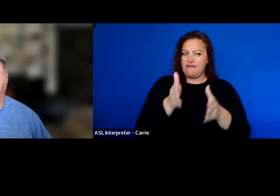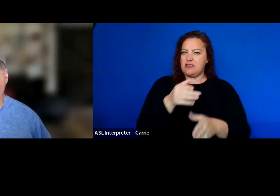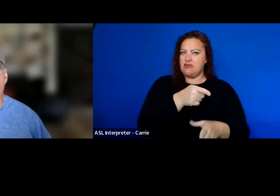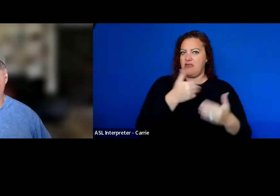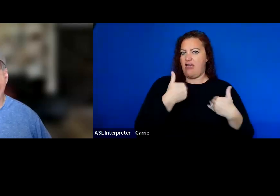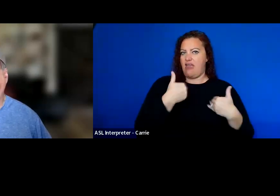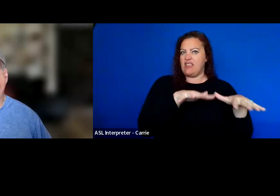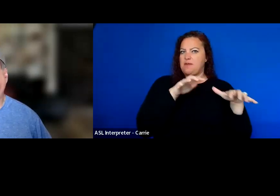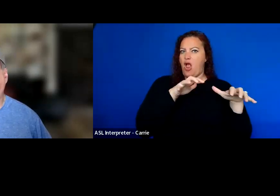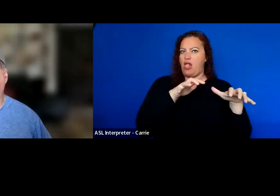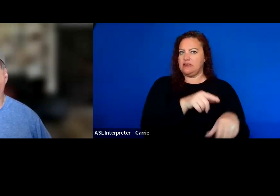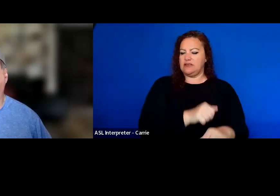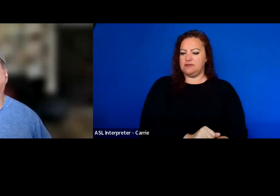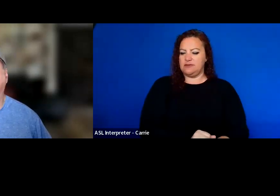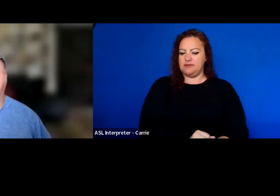paralysis.